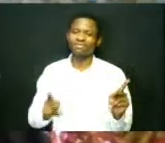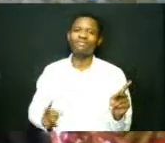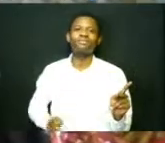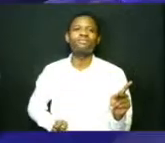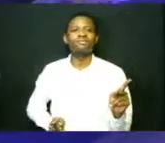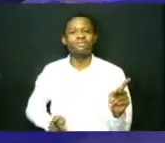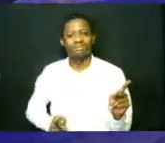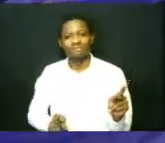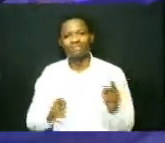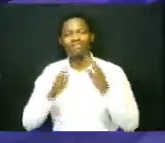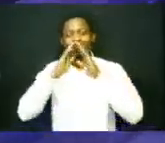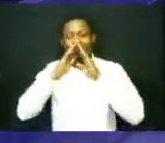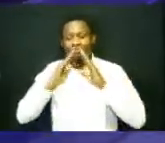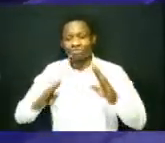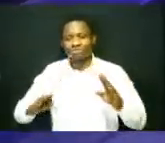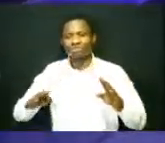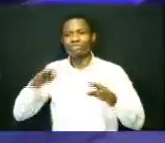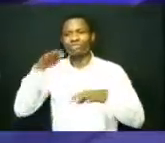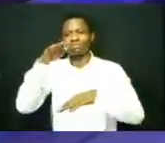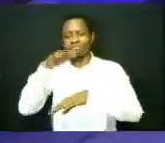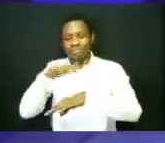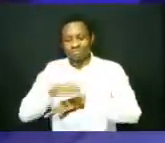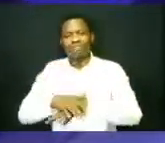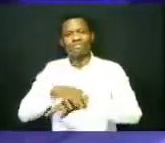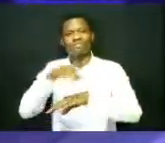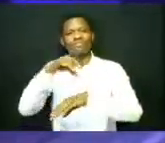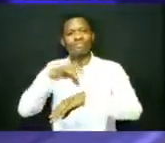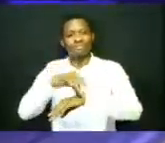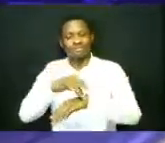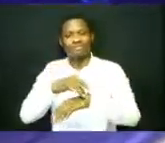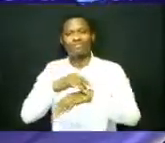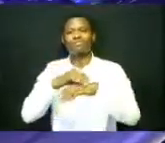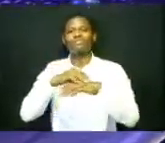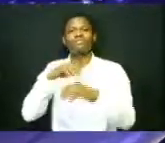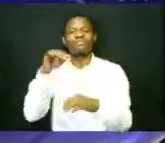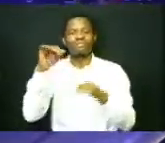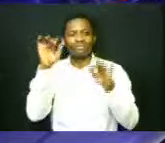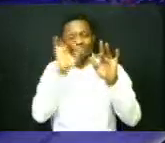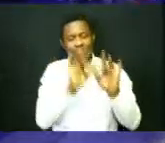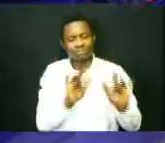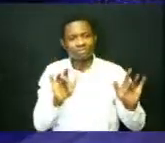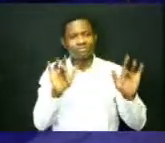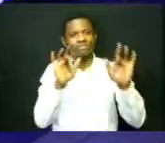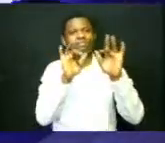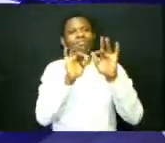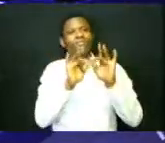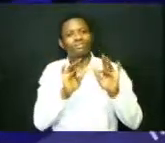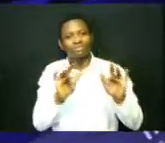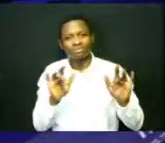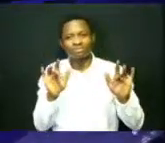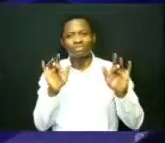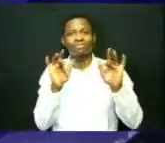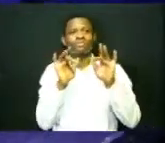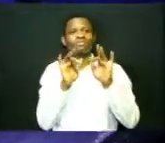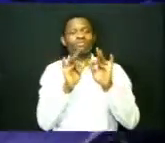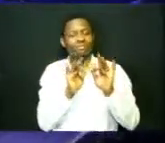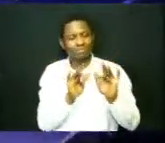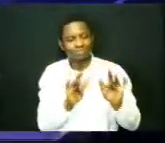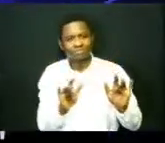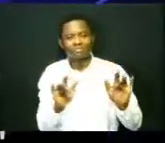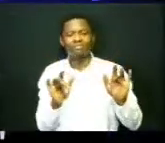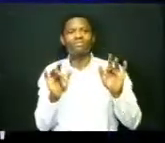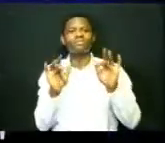King. Peace on earth. And mercy man, God